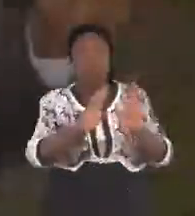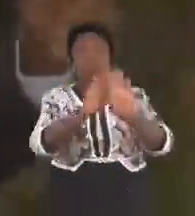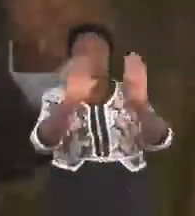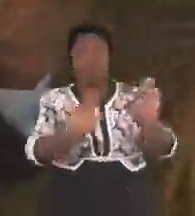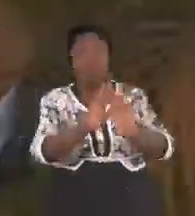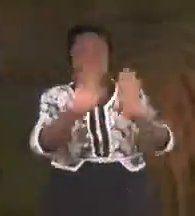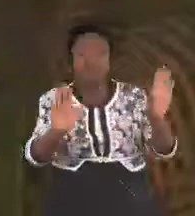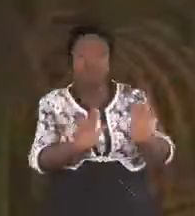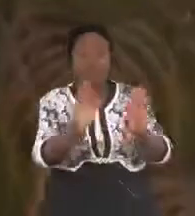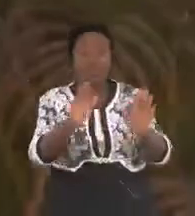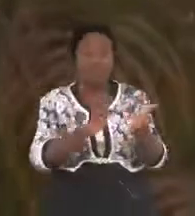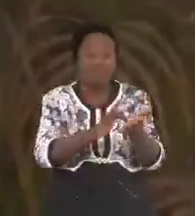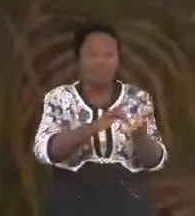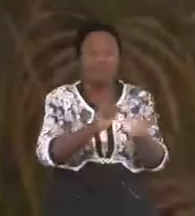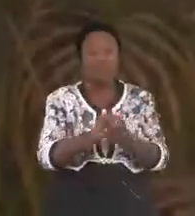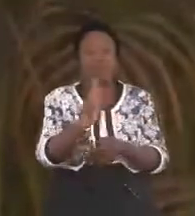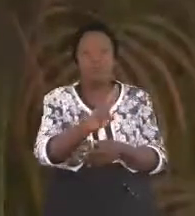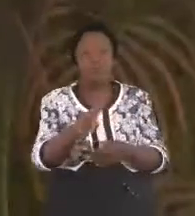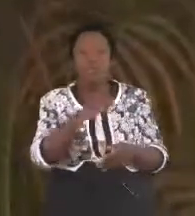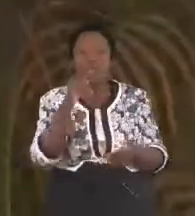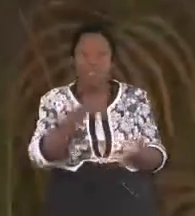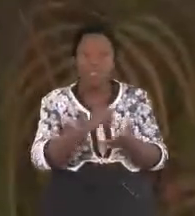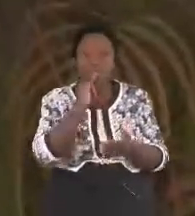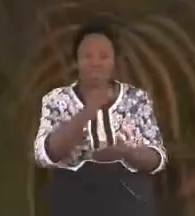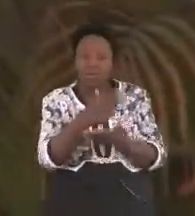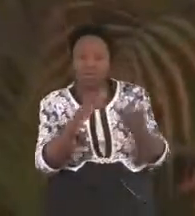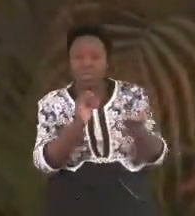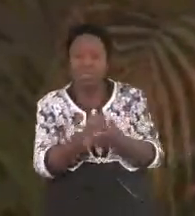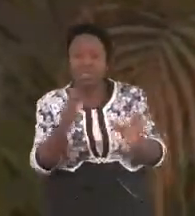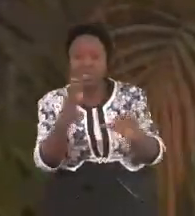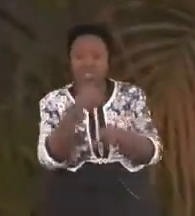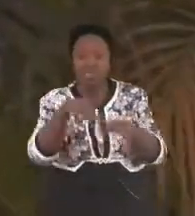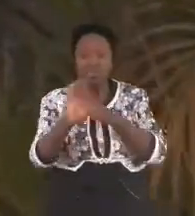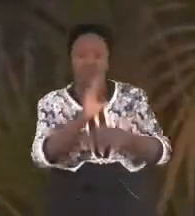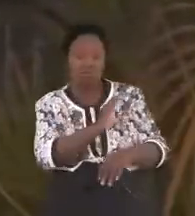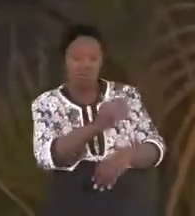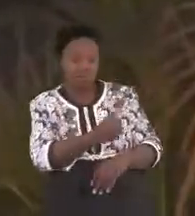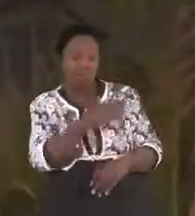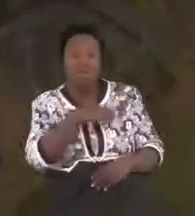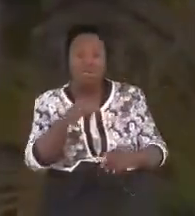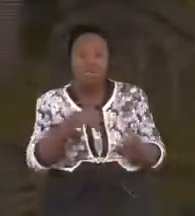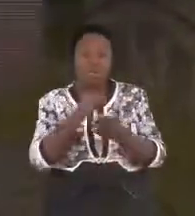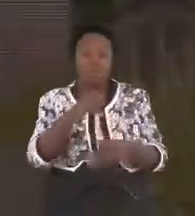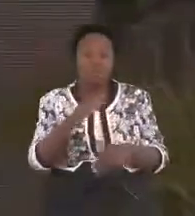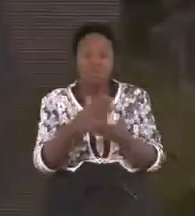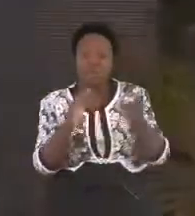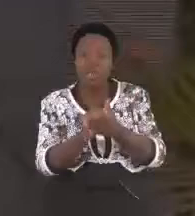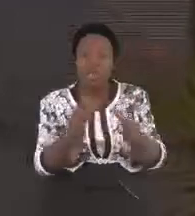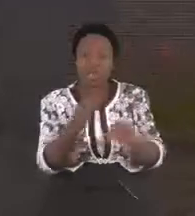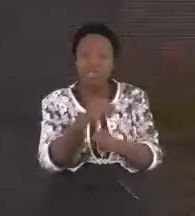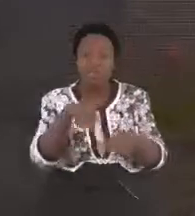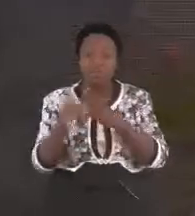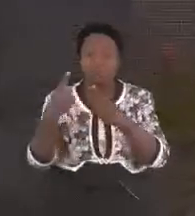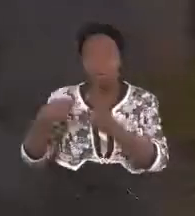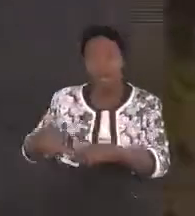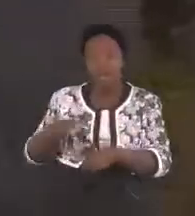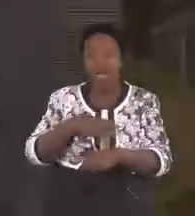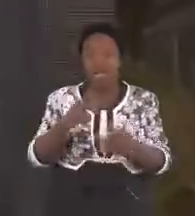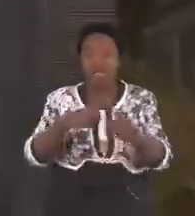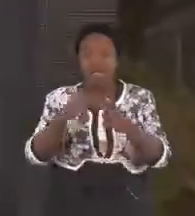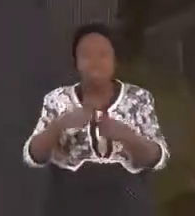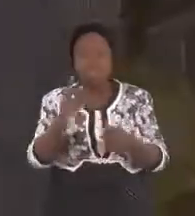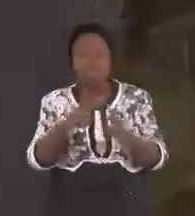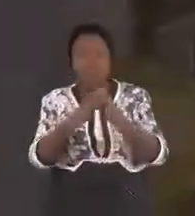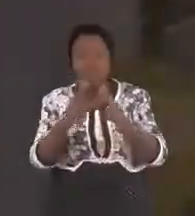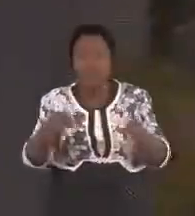is something that gets into your soul and gets into your heart, and then the very depth of